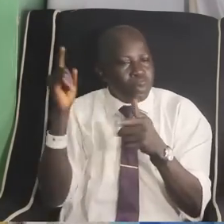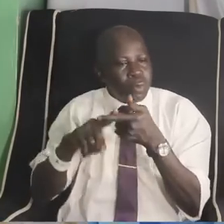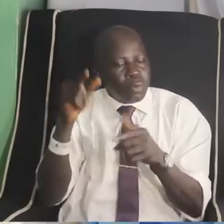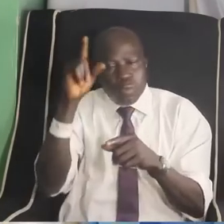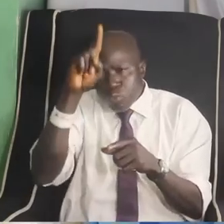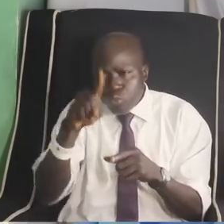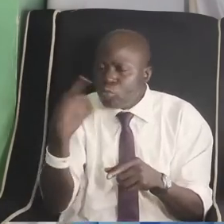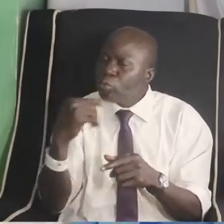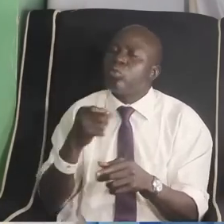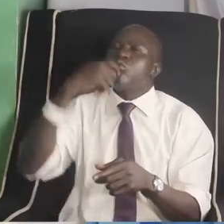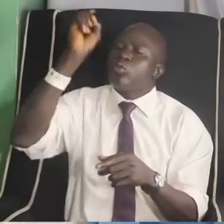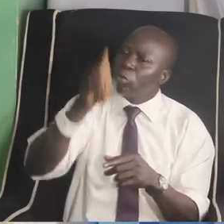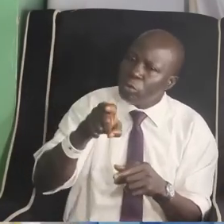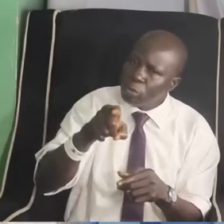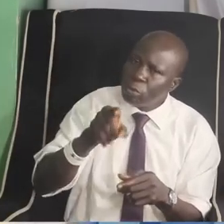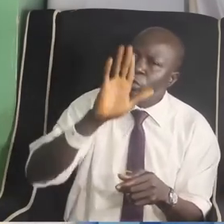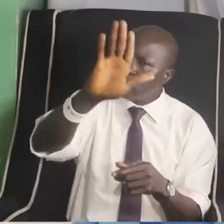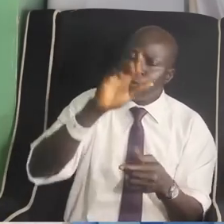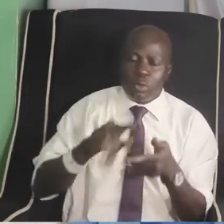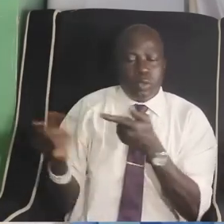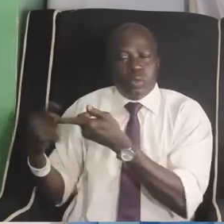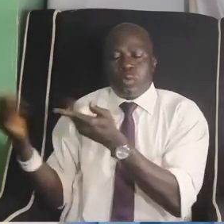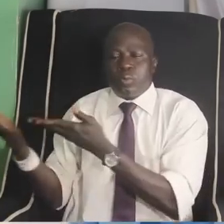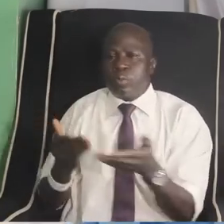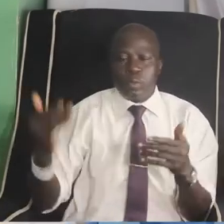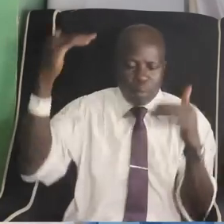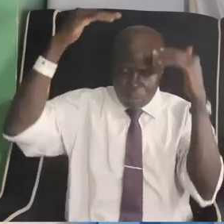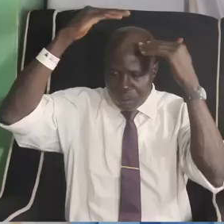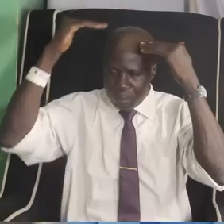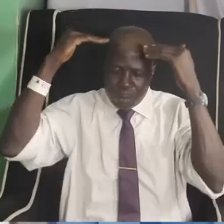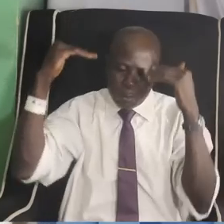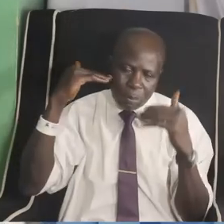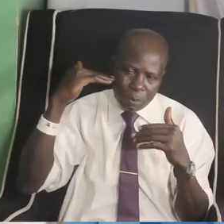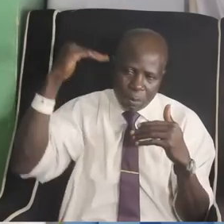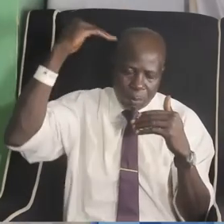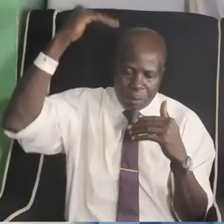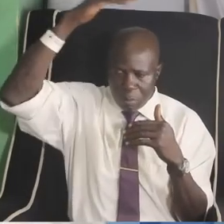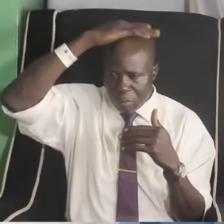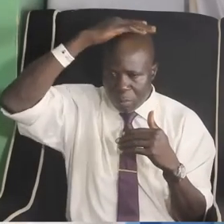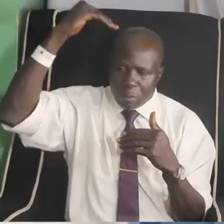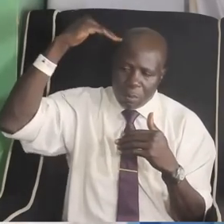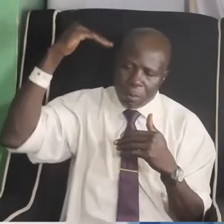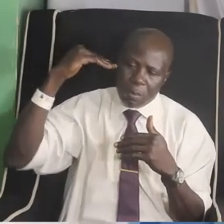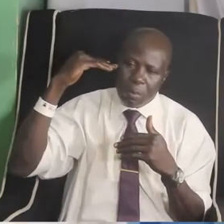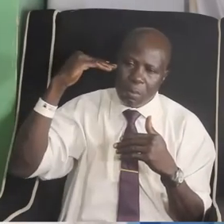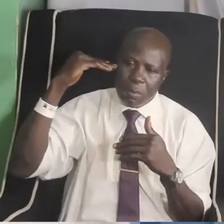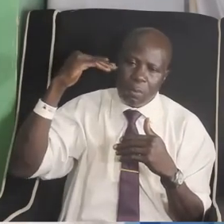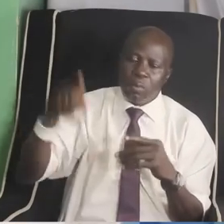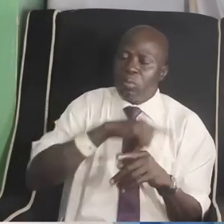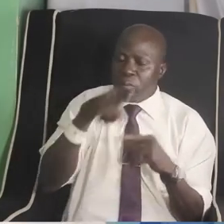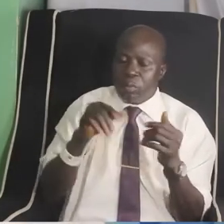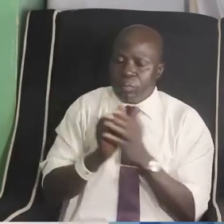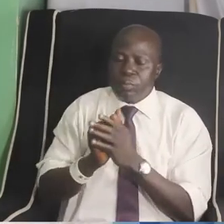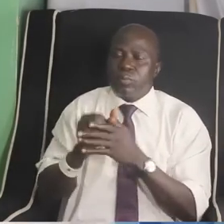The one that caused you. O mi pe egbe owo sori sir. He's put your hands on your head. Egbe owo sori. Put your hands egbe on your sorry. Head. Put your hands on your head. Ase nje latara mi.